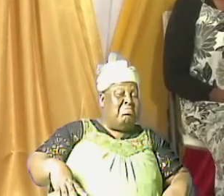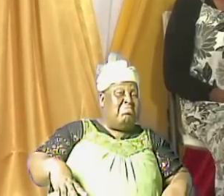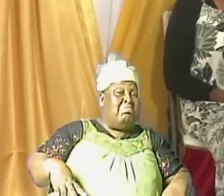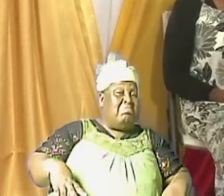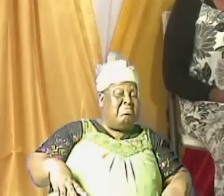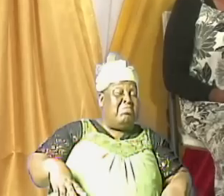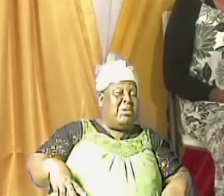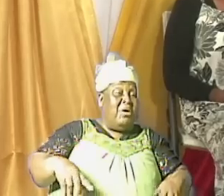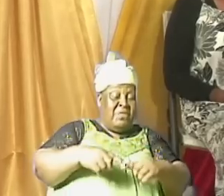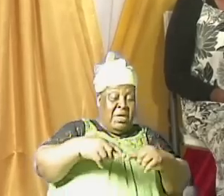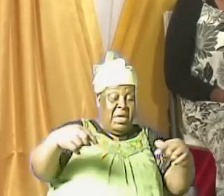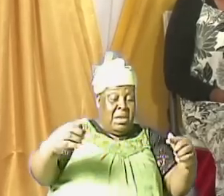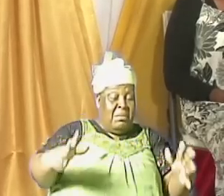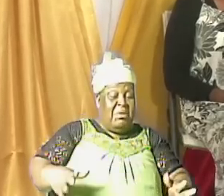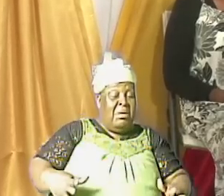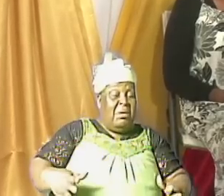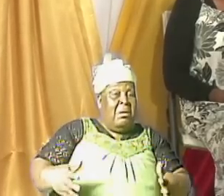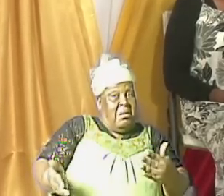the Philistine,